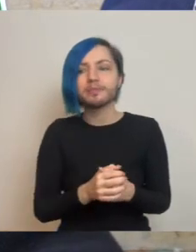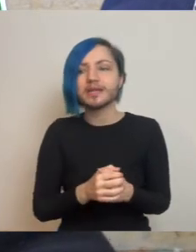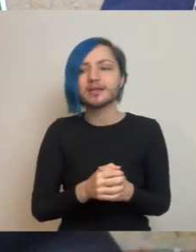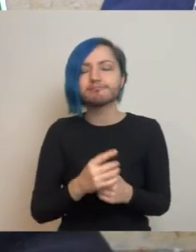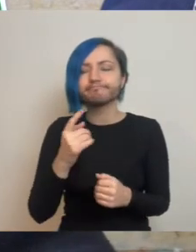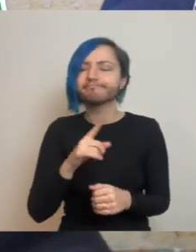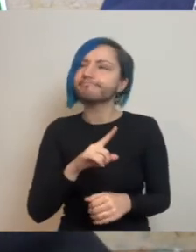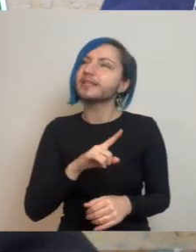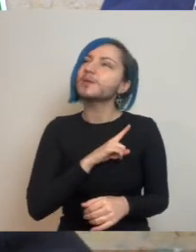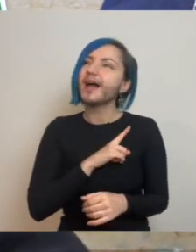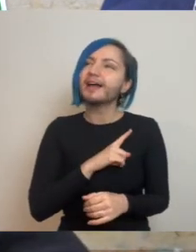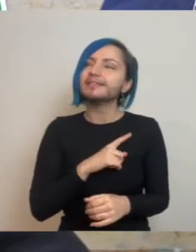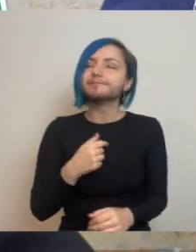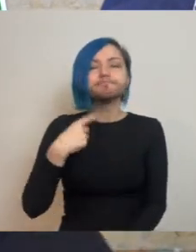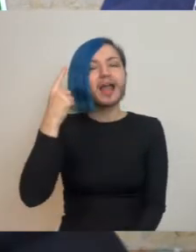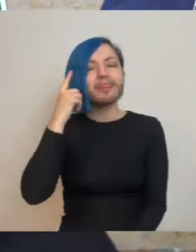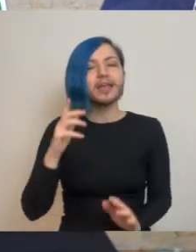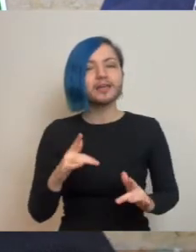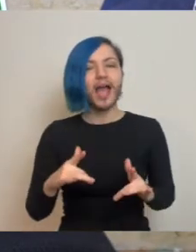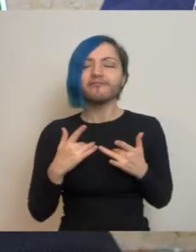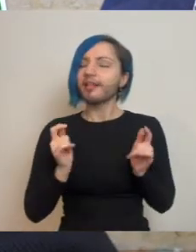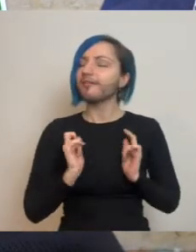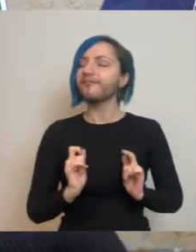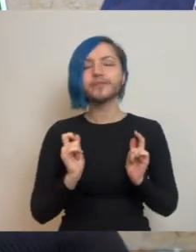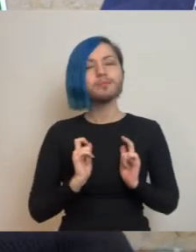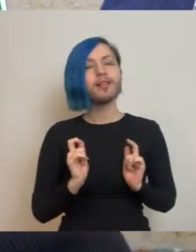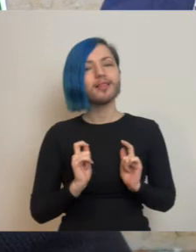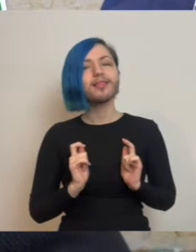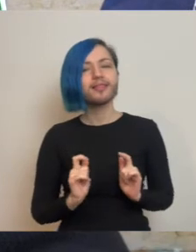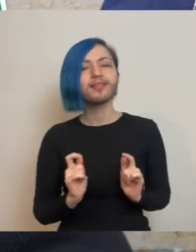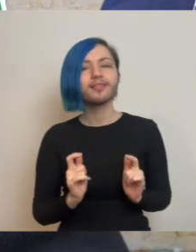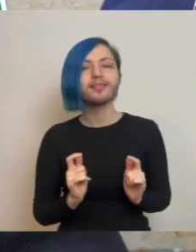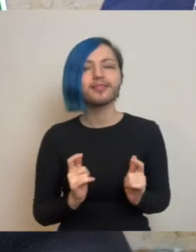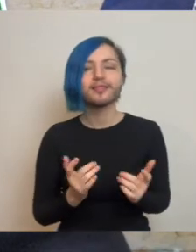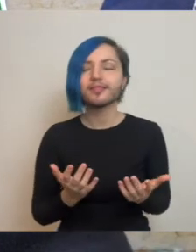because it makes me feel comfortable, and